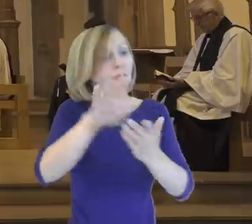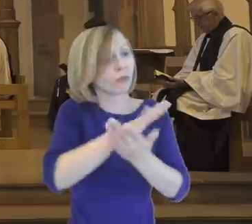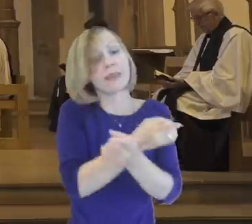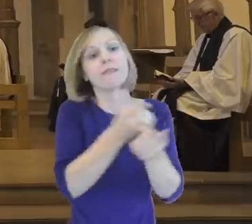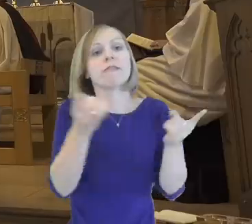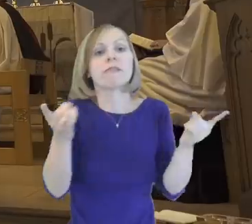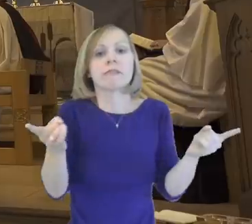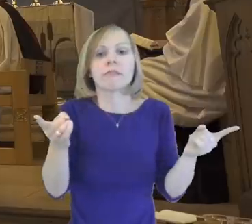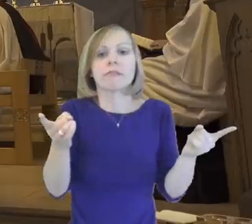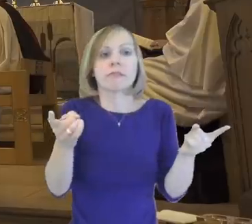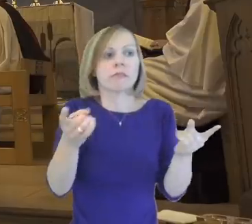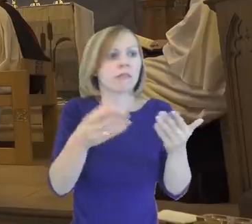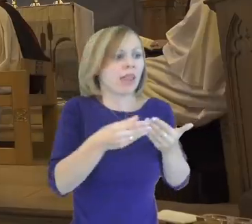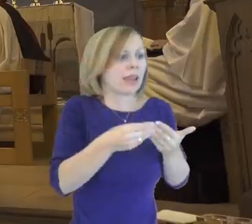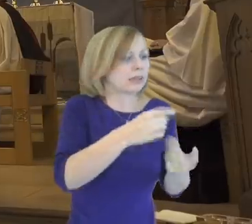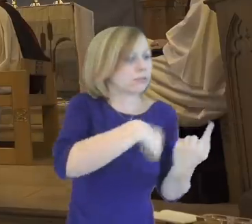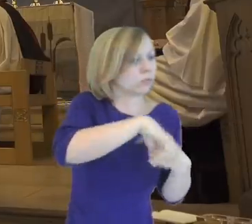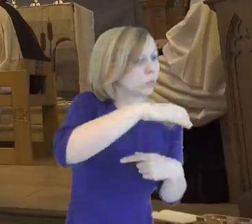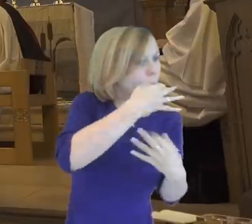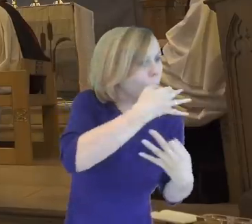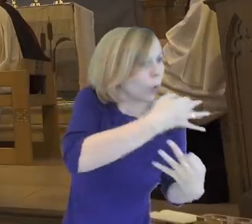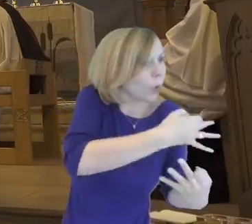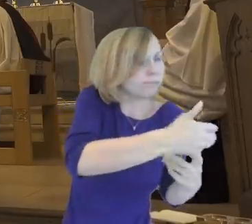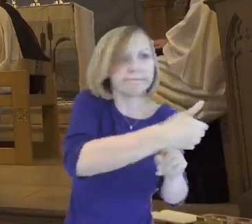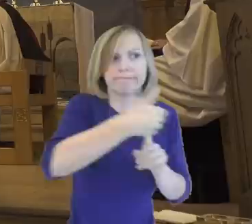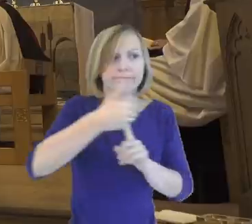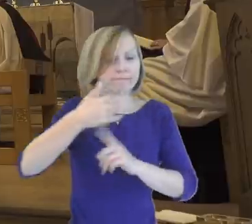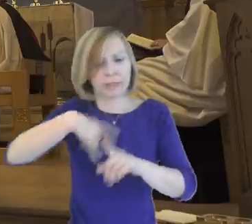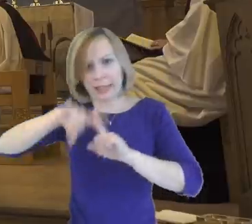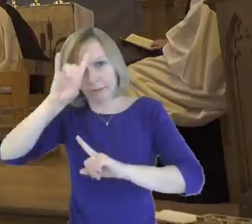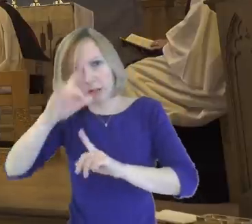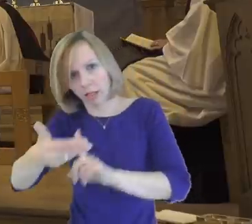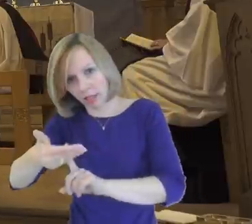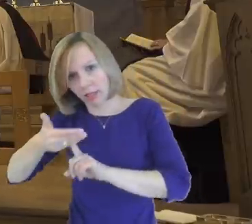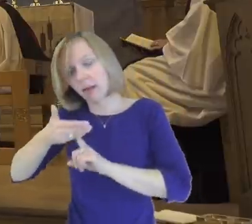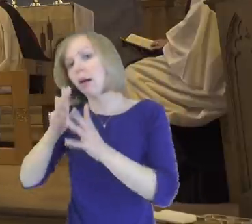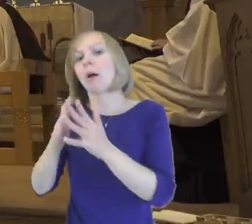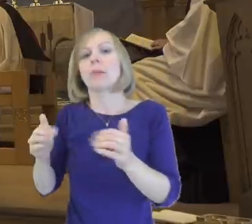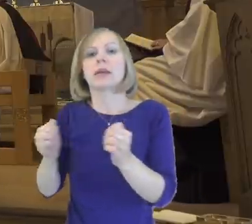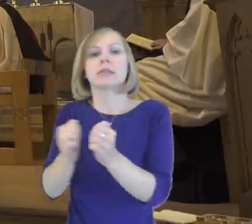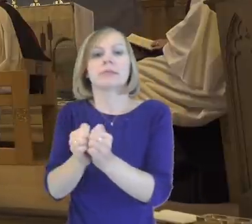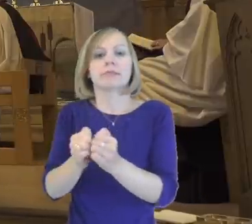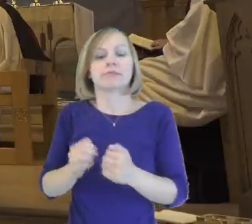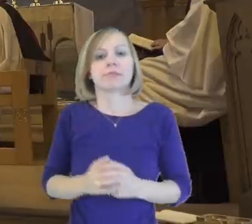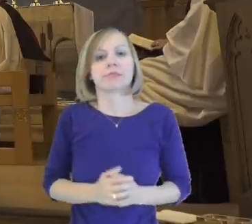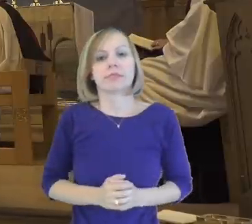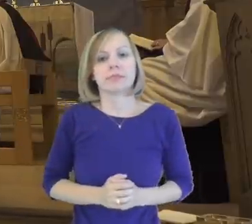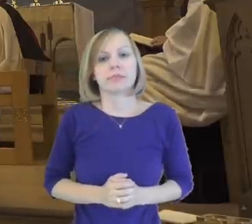against us. And lead us not into temptation, but deliver us from evil. Amen.